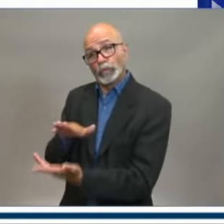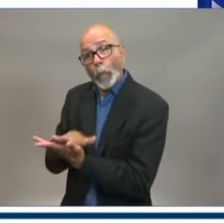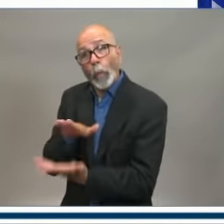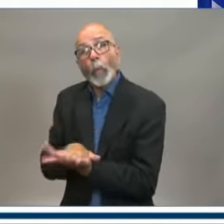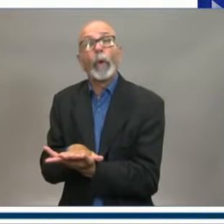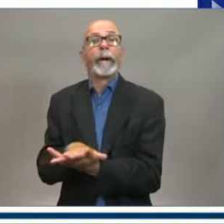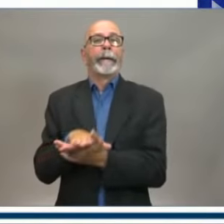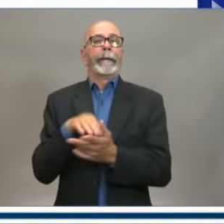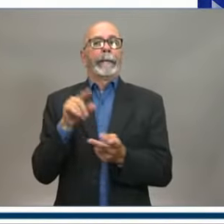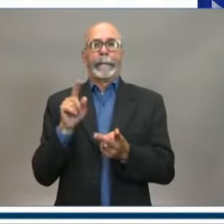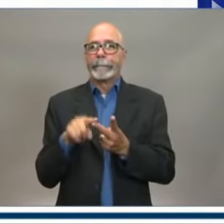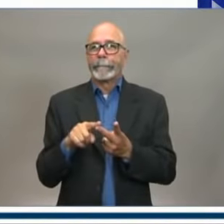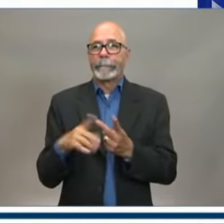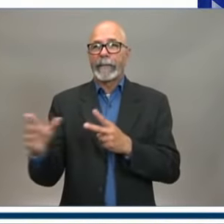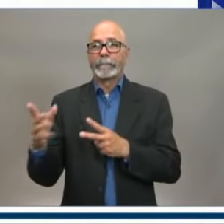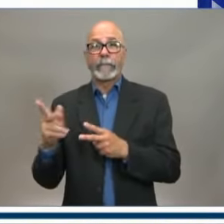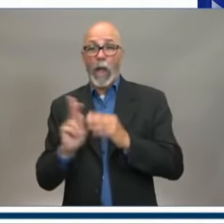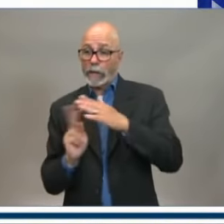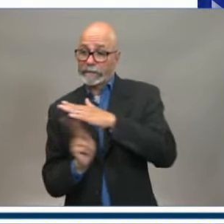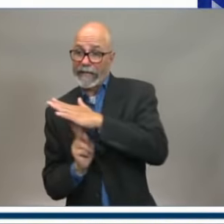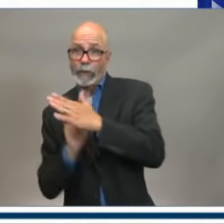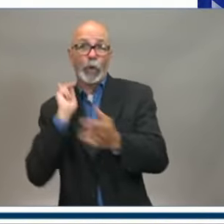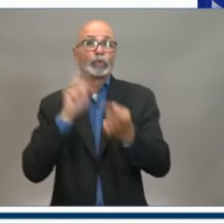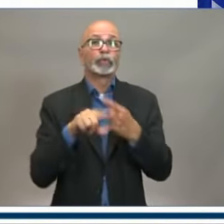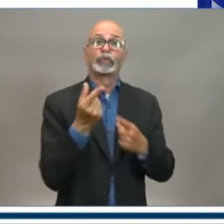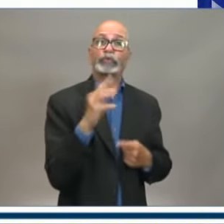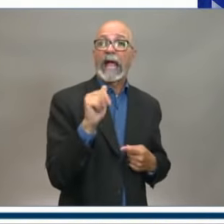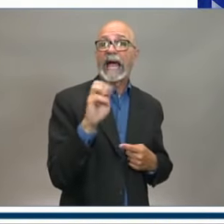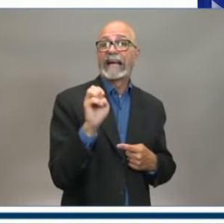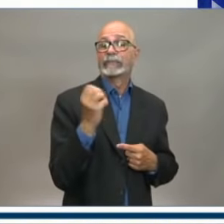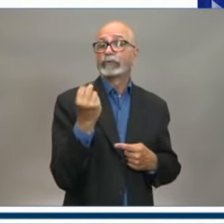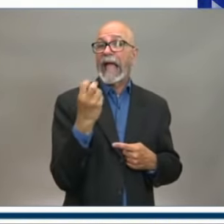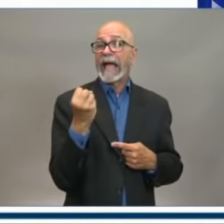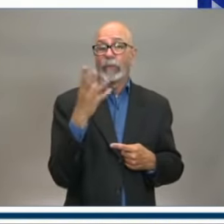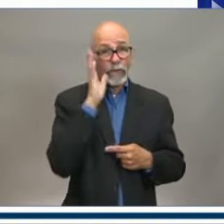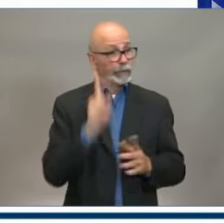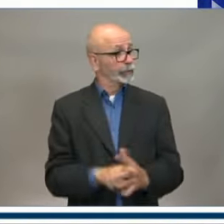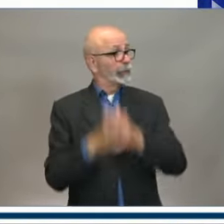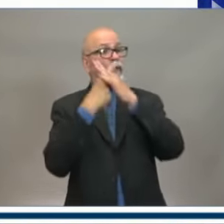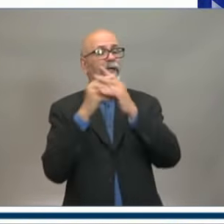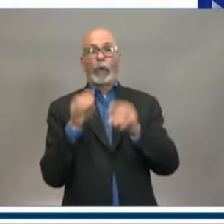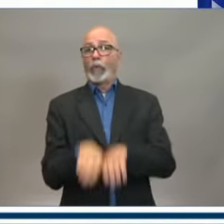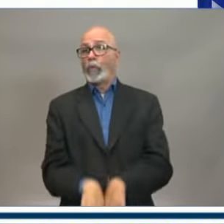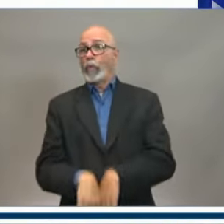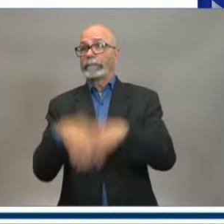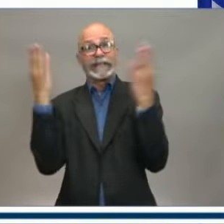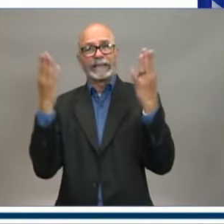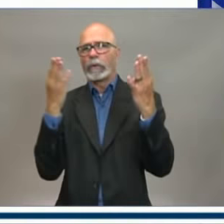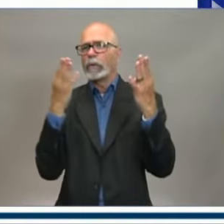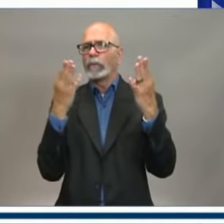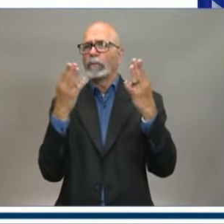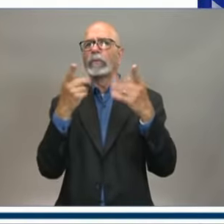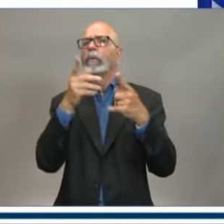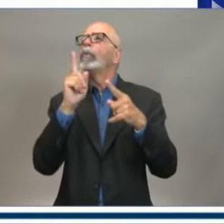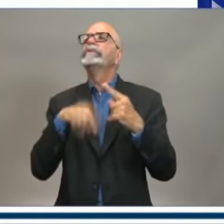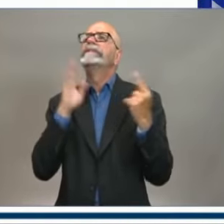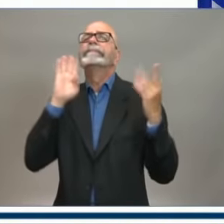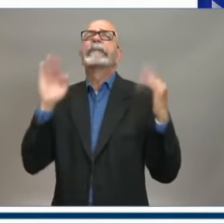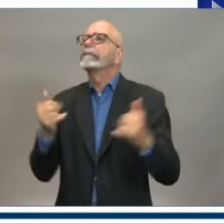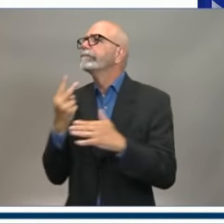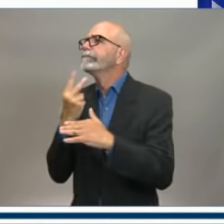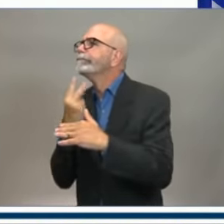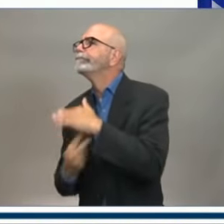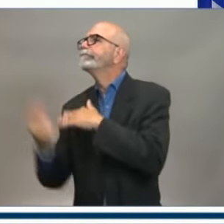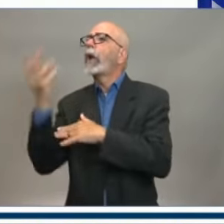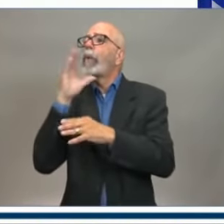P to 12, resume in the fall. What kind of markers will you be looking for, like epidemiological data, will you be